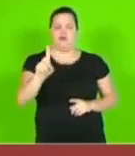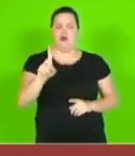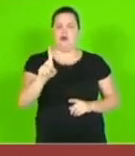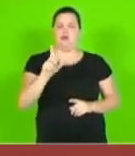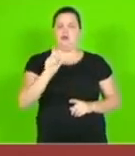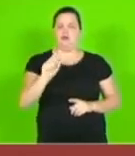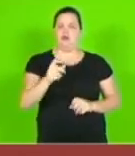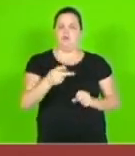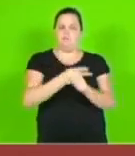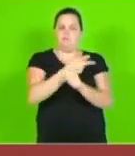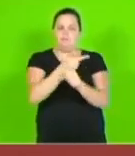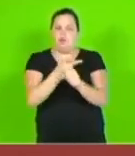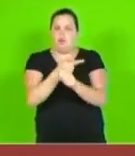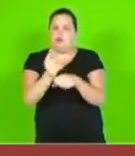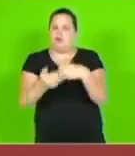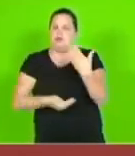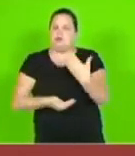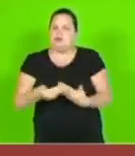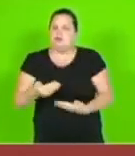go.